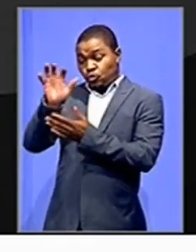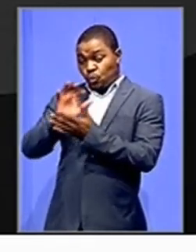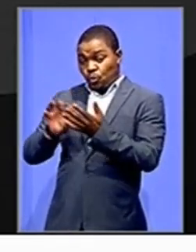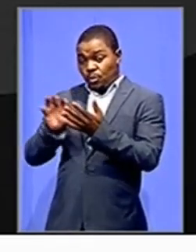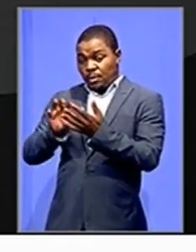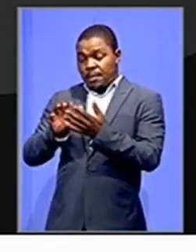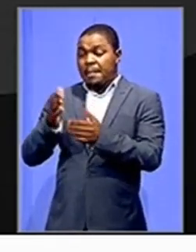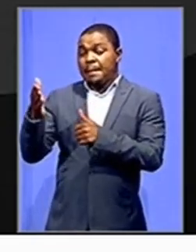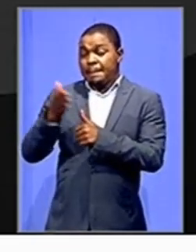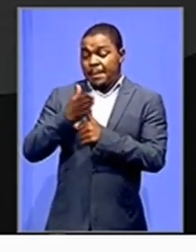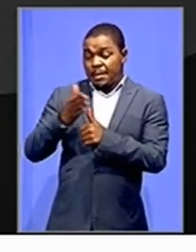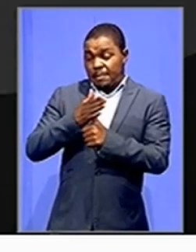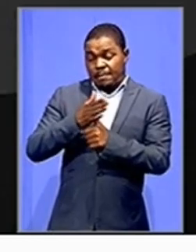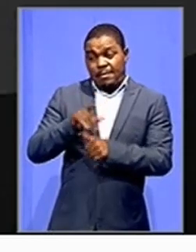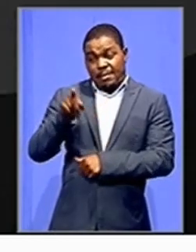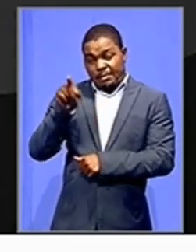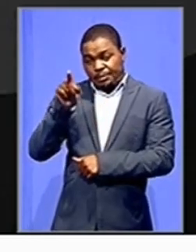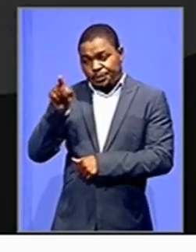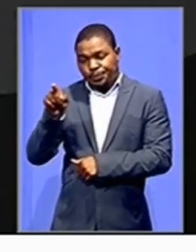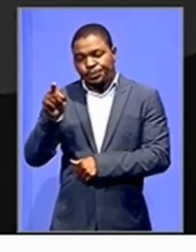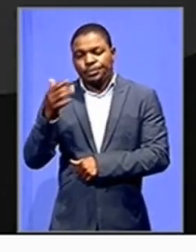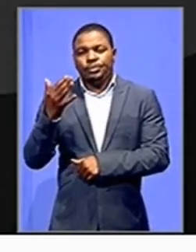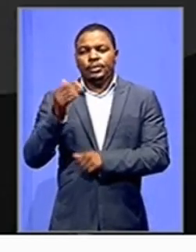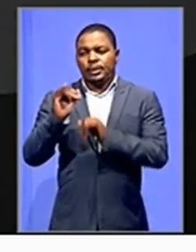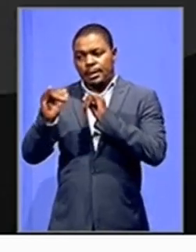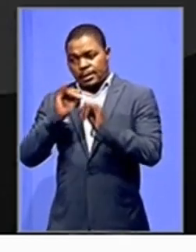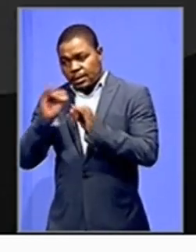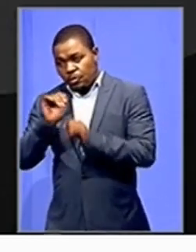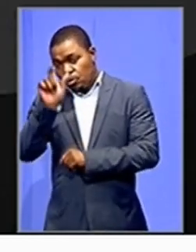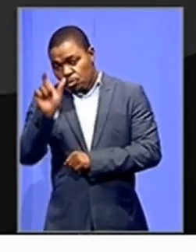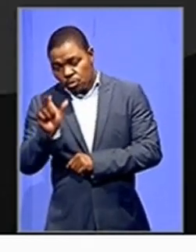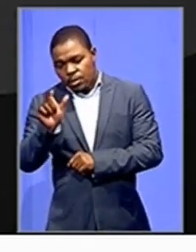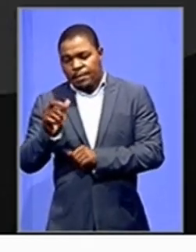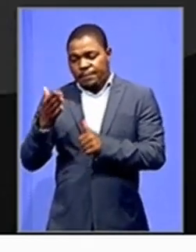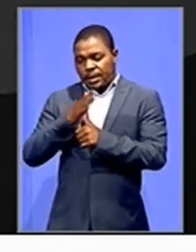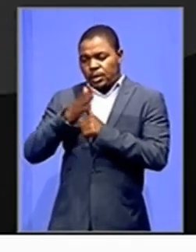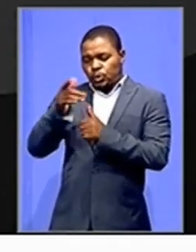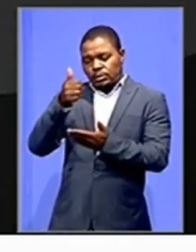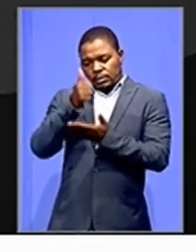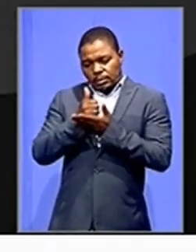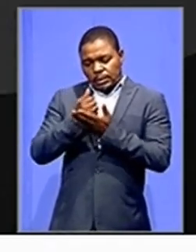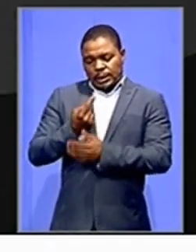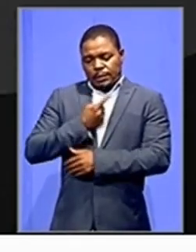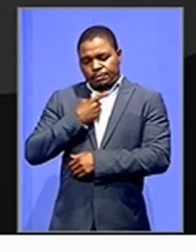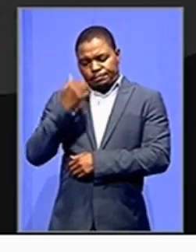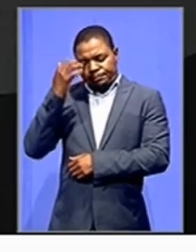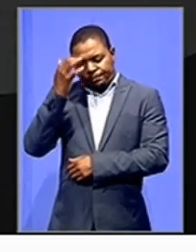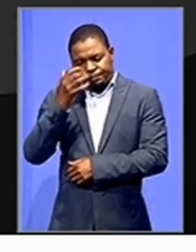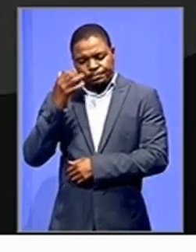hao pele o ka etsa interview ya hao o tshwanetse o dule fatshe o iputisise hantle